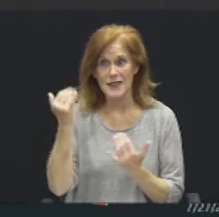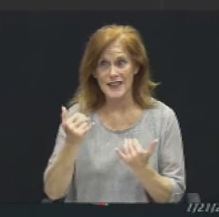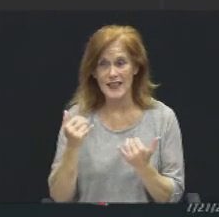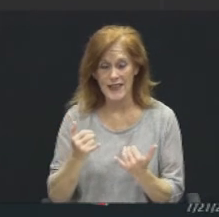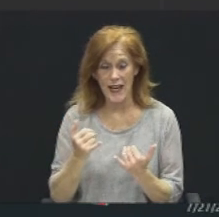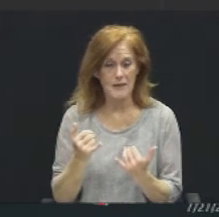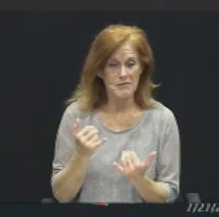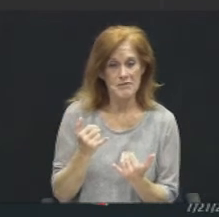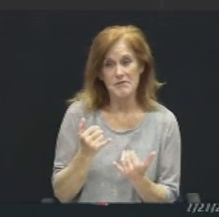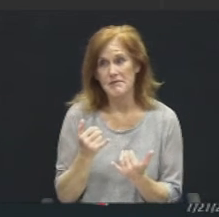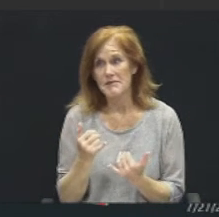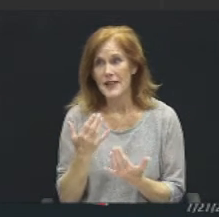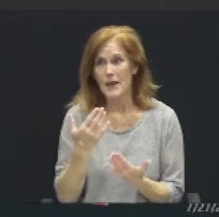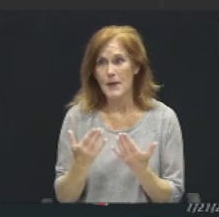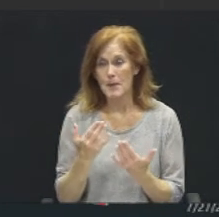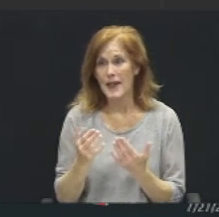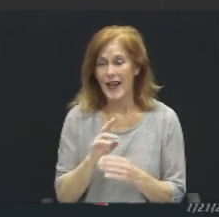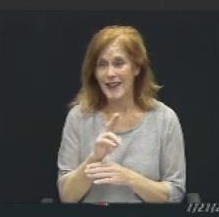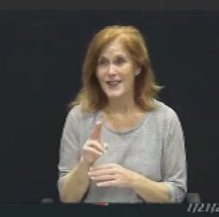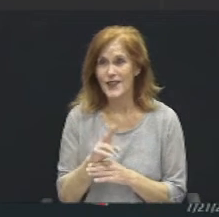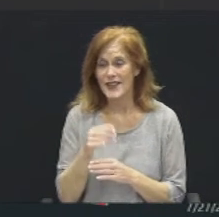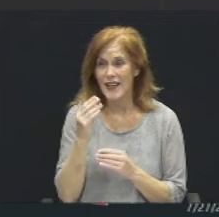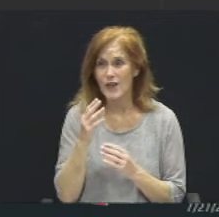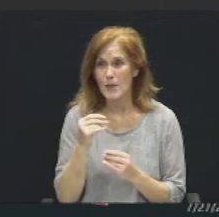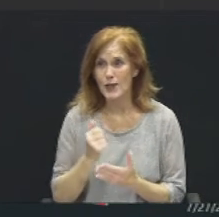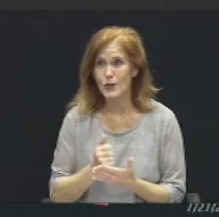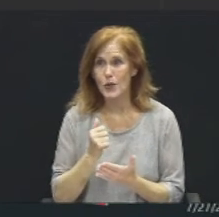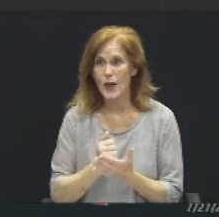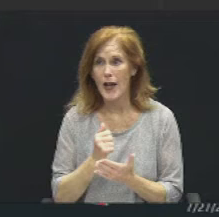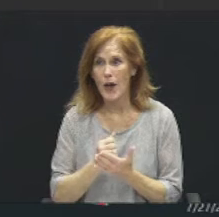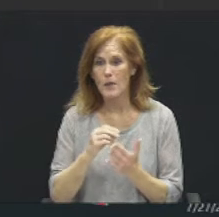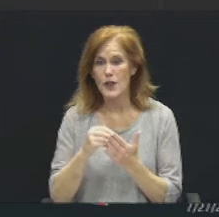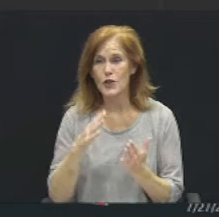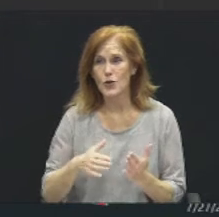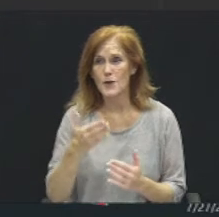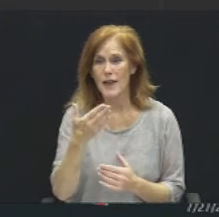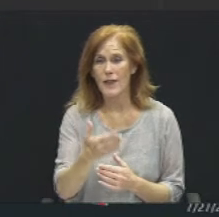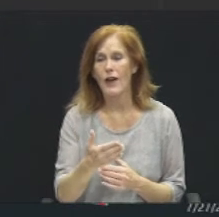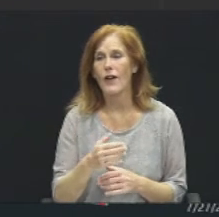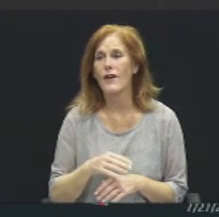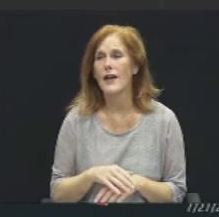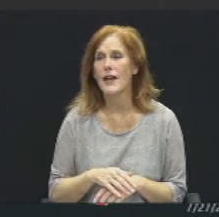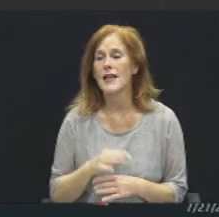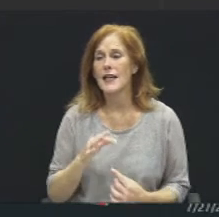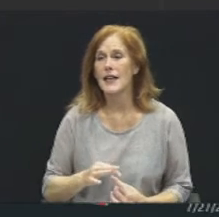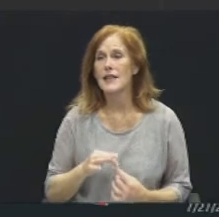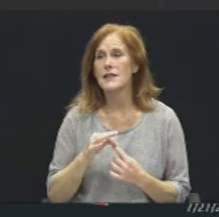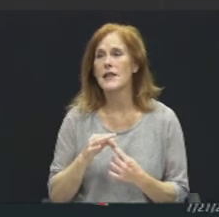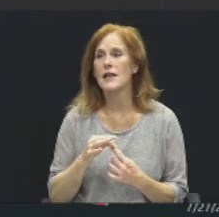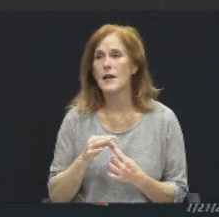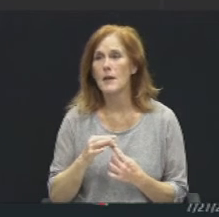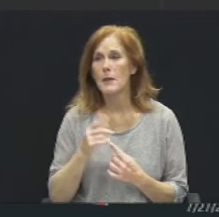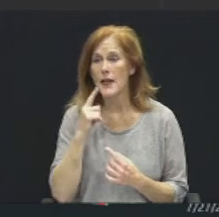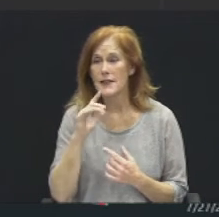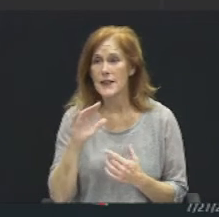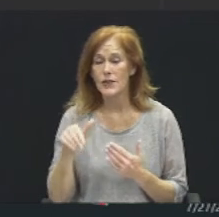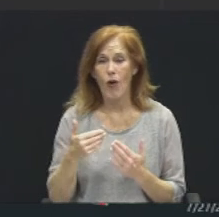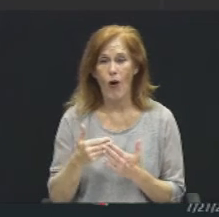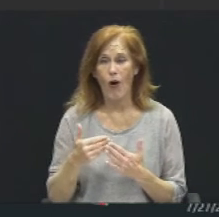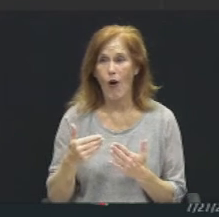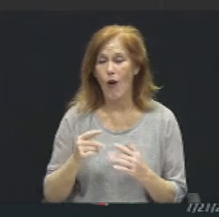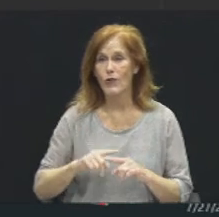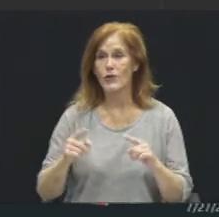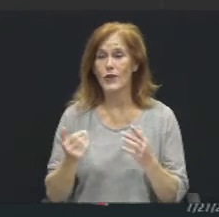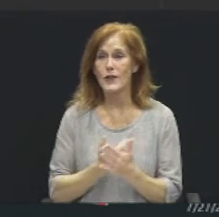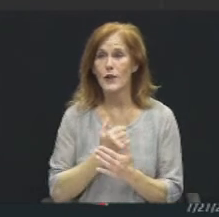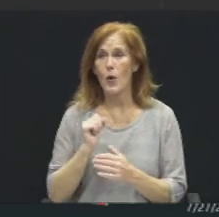if I can't apply those to helping out the students in that setting, especially because it's all new dealing with